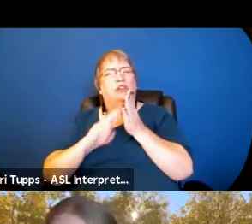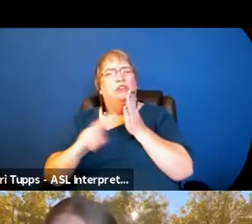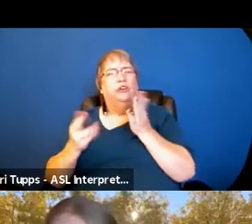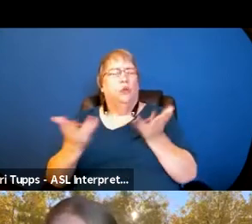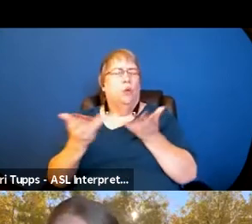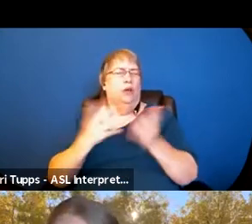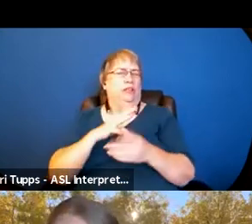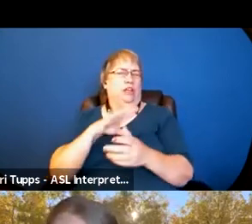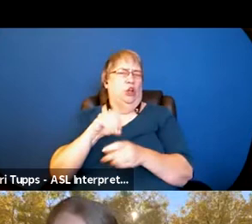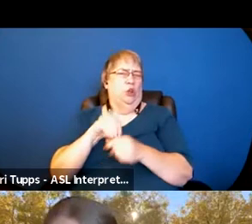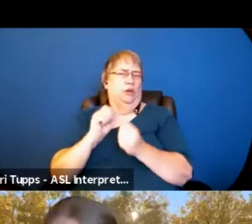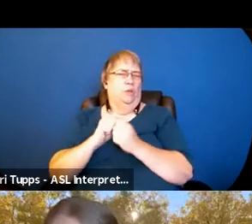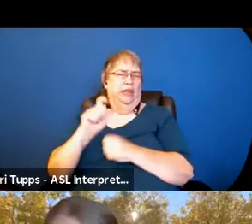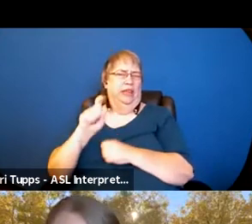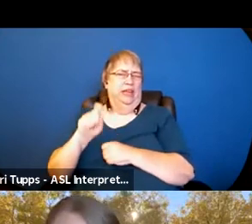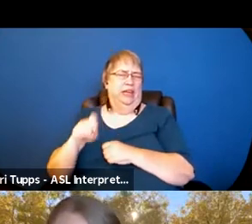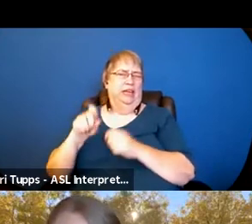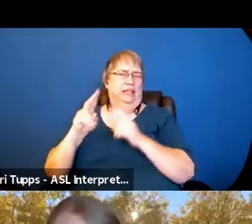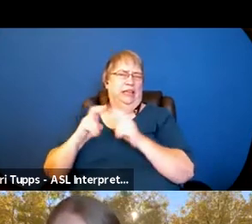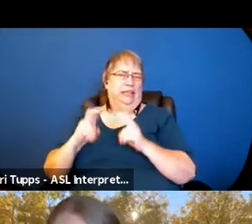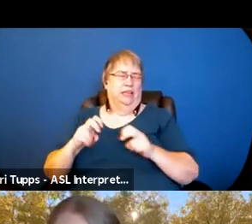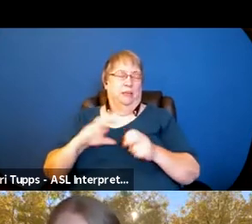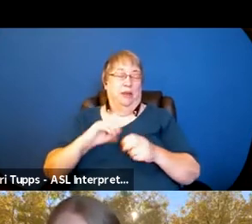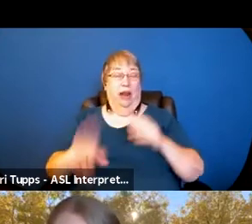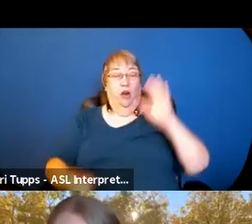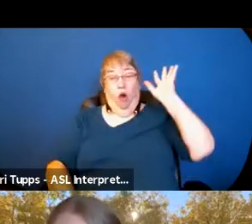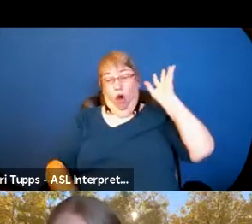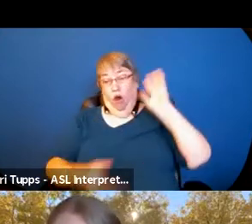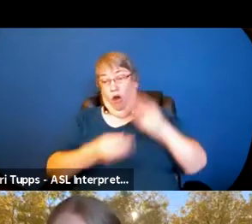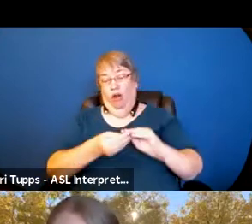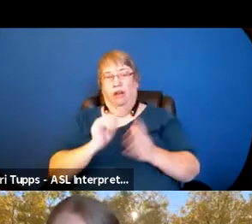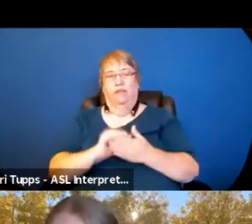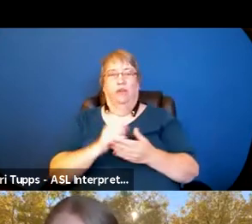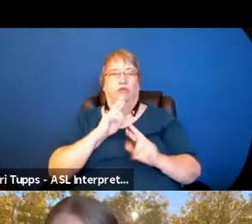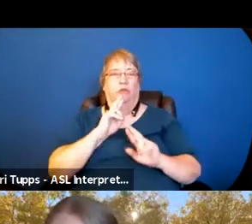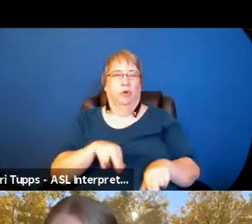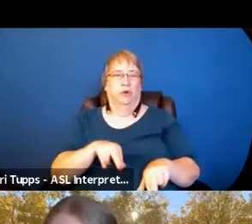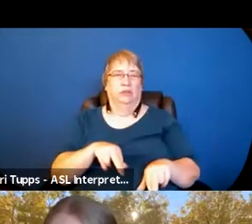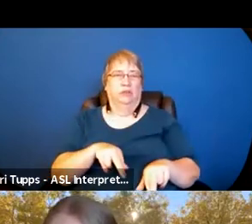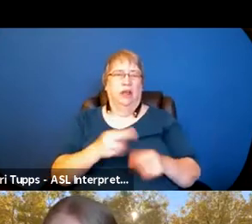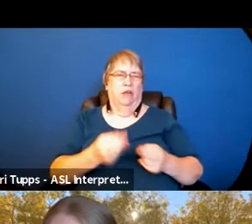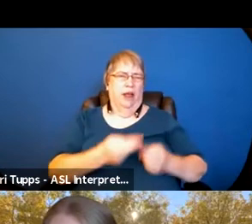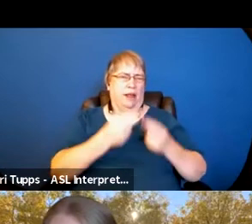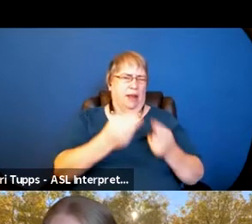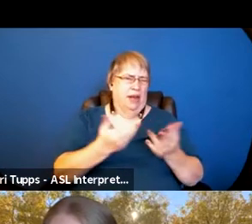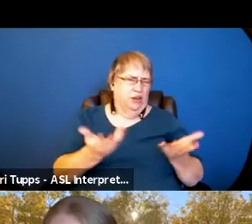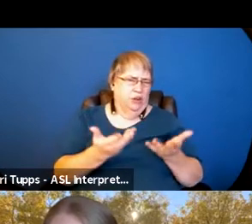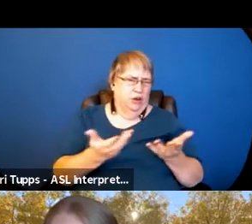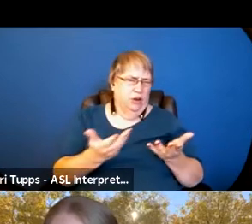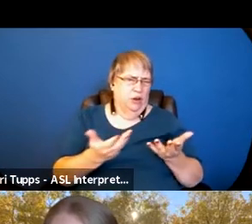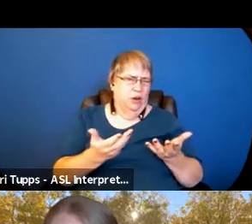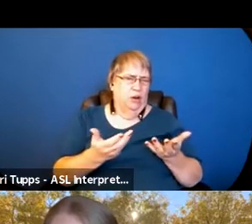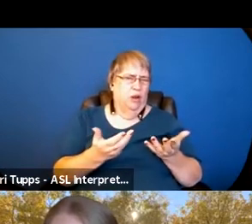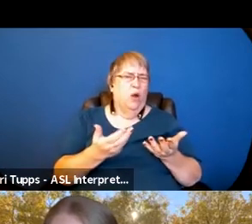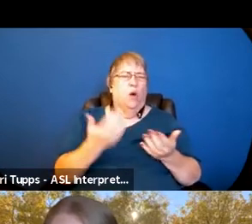needs assessment and those 100+ reports that were looked at, and kind of the recommendations in those and what causes recommendations to